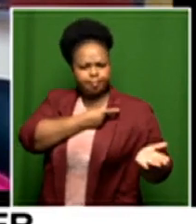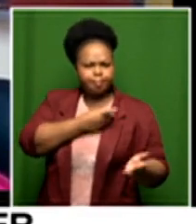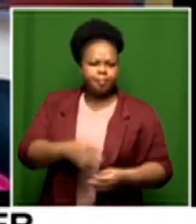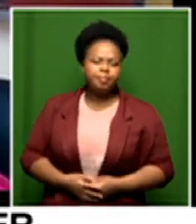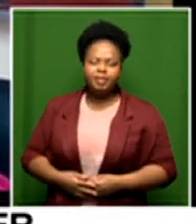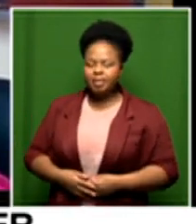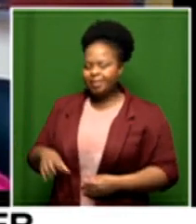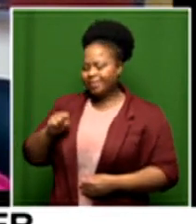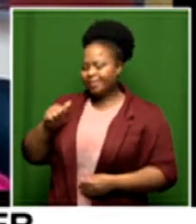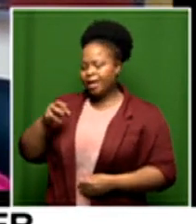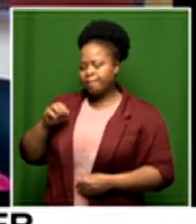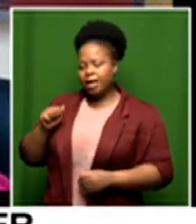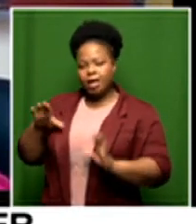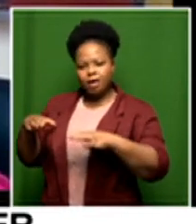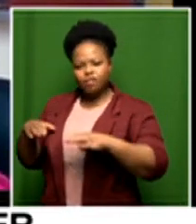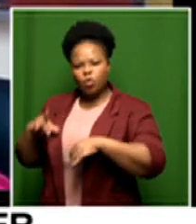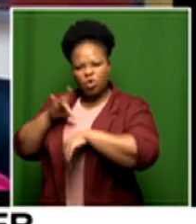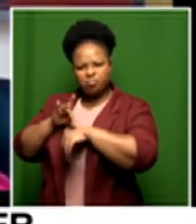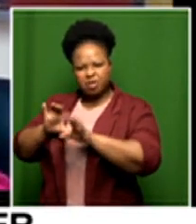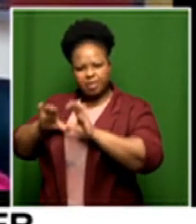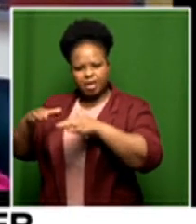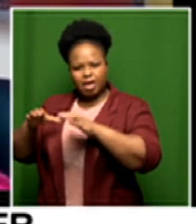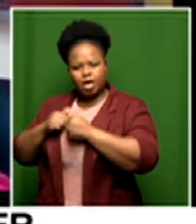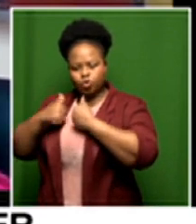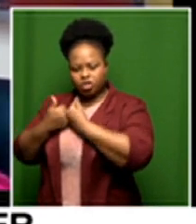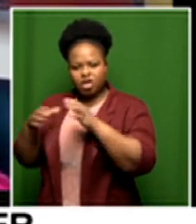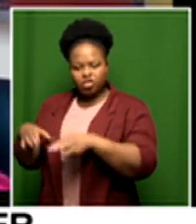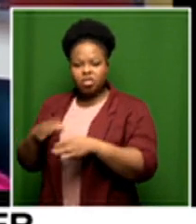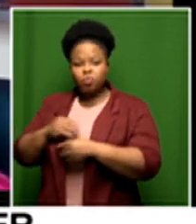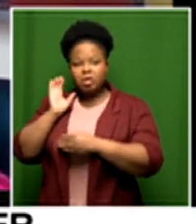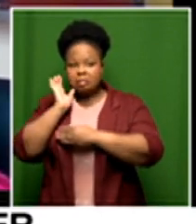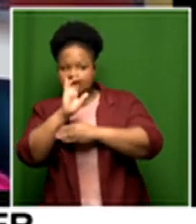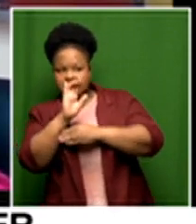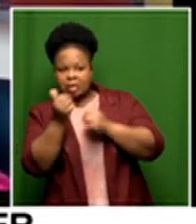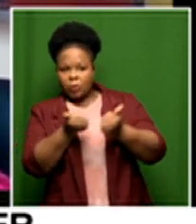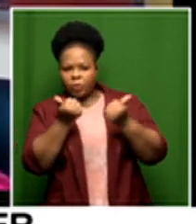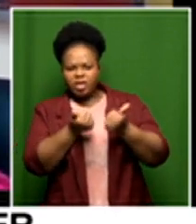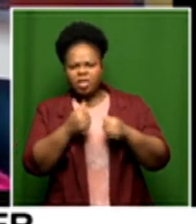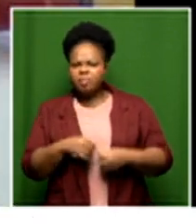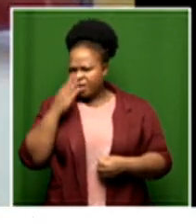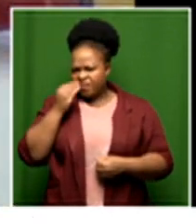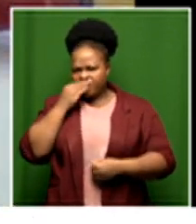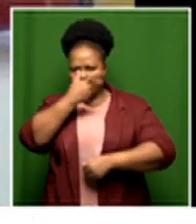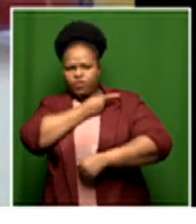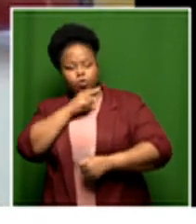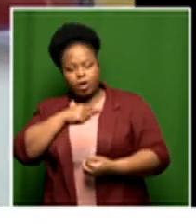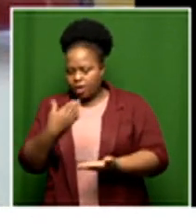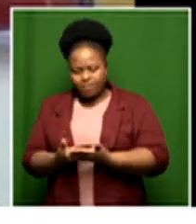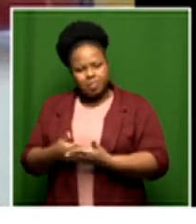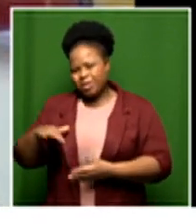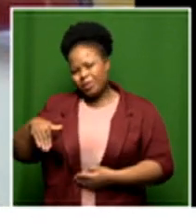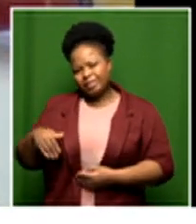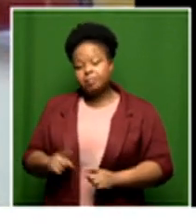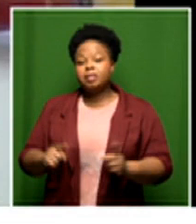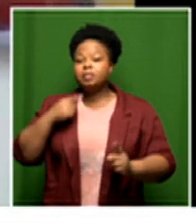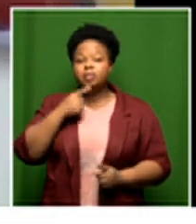asked about the vaccine, the flu vaccines, because remember, it's not available yet in the private sector. So we were told that it's available in the